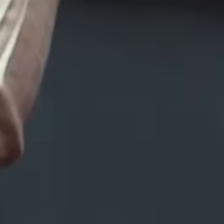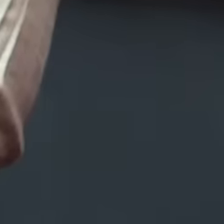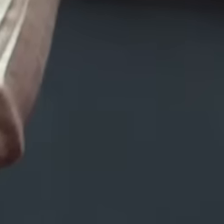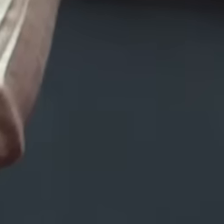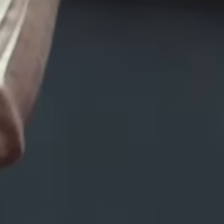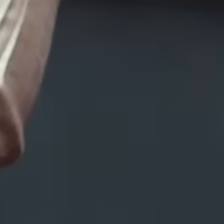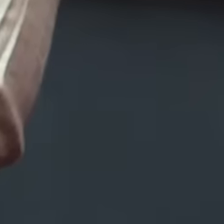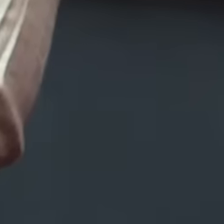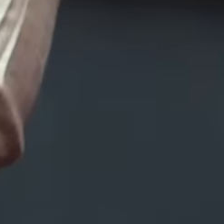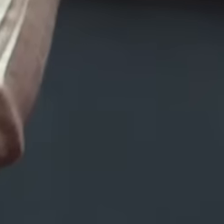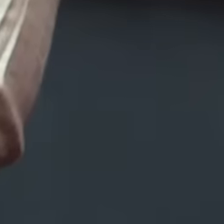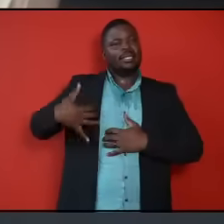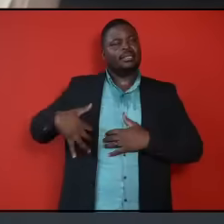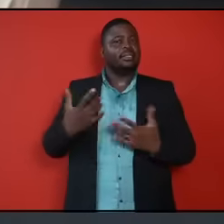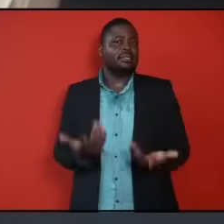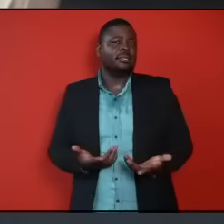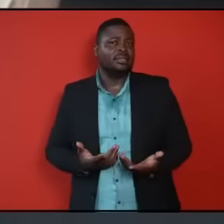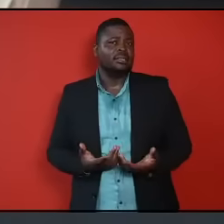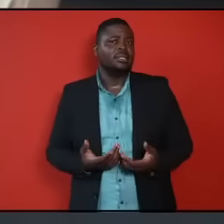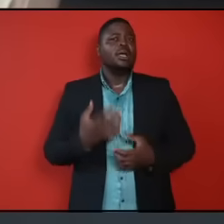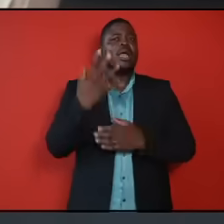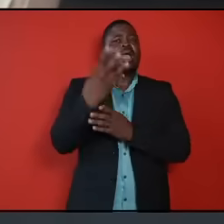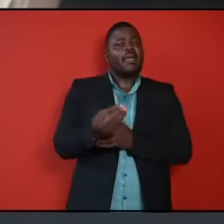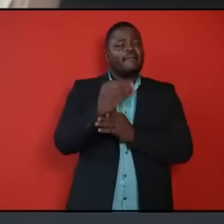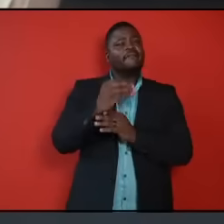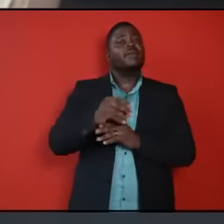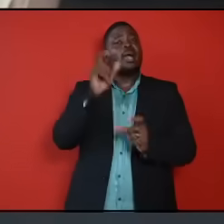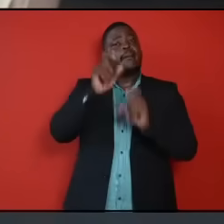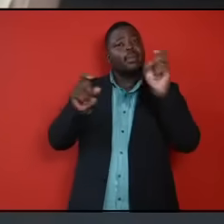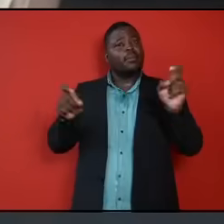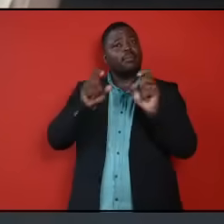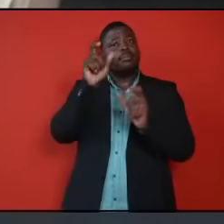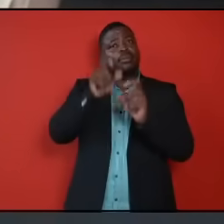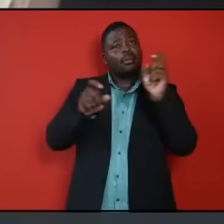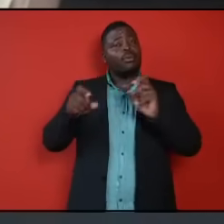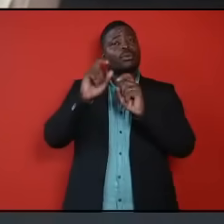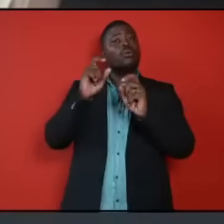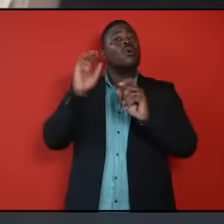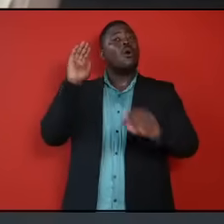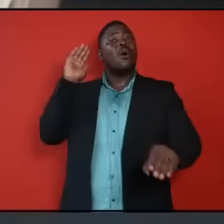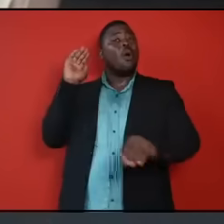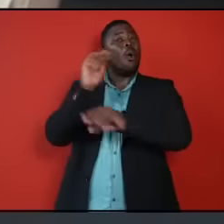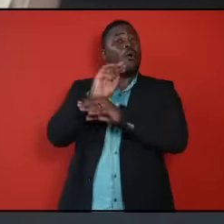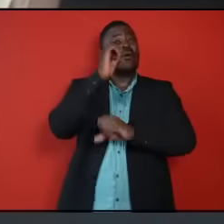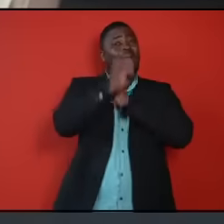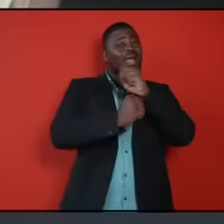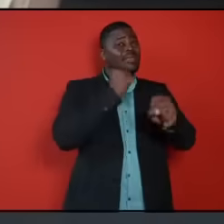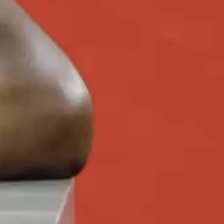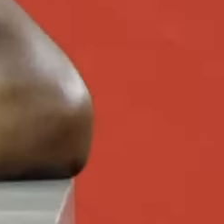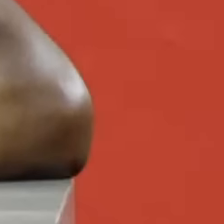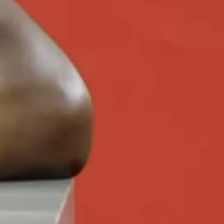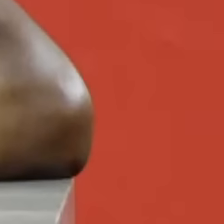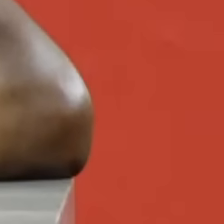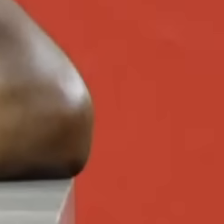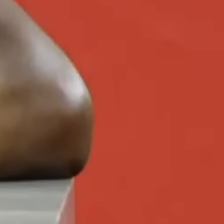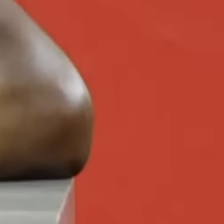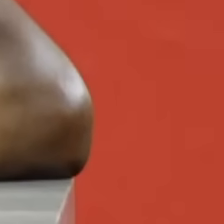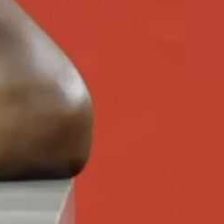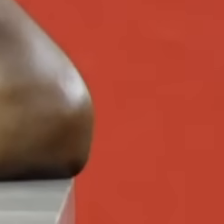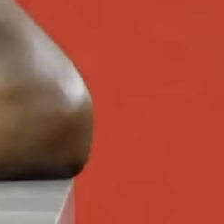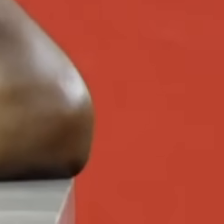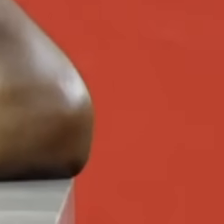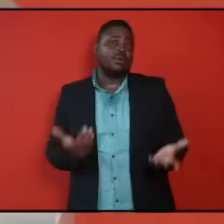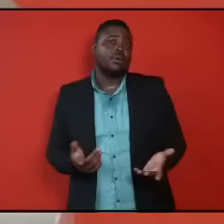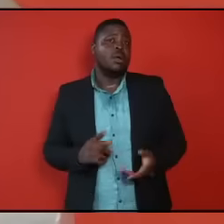There are people who are more than a year without being paid because of the incompetency of the